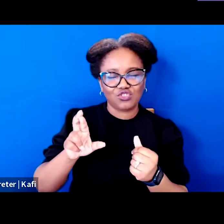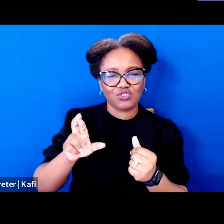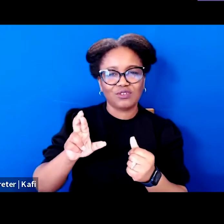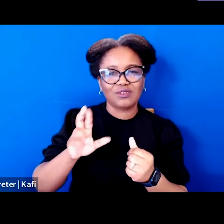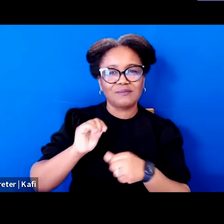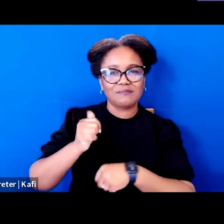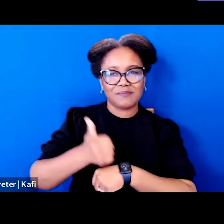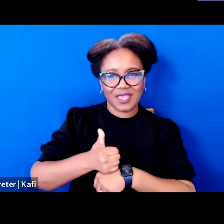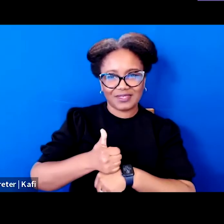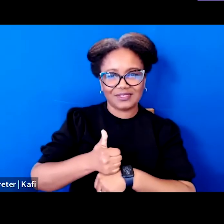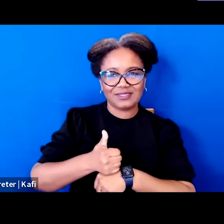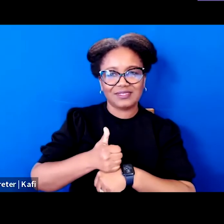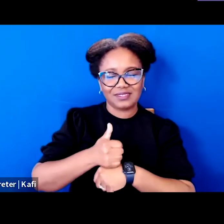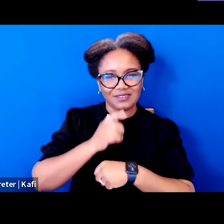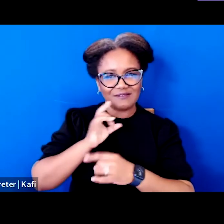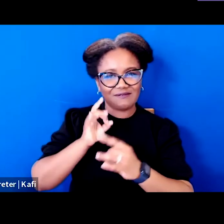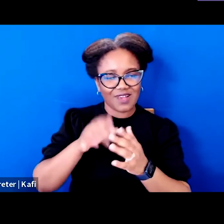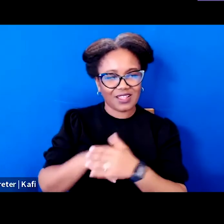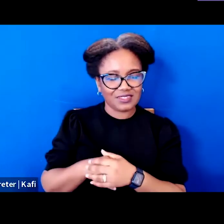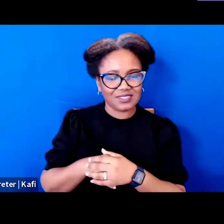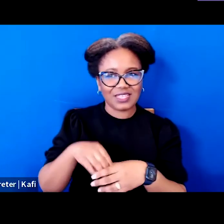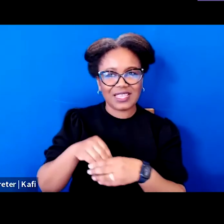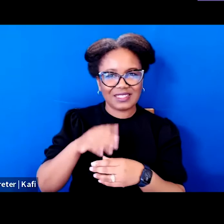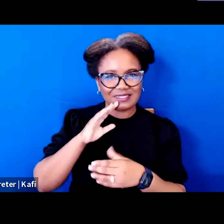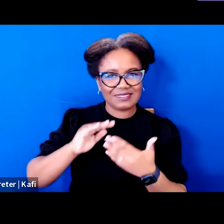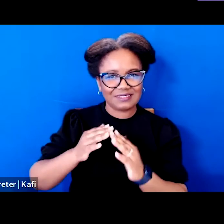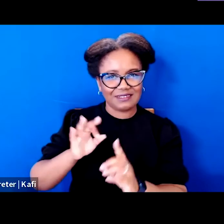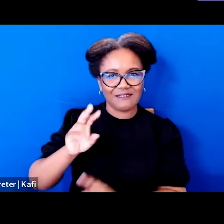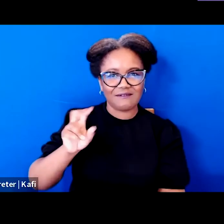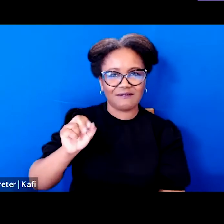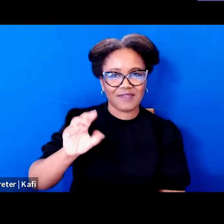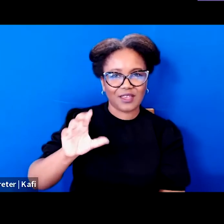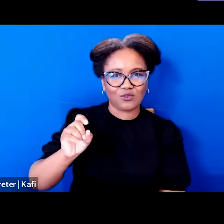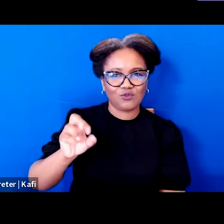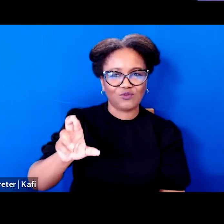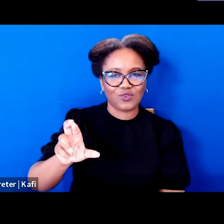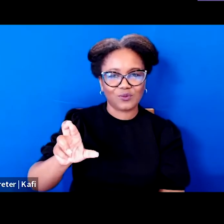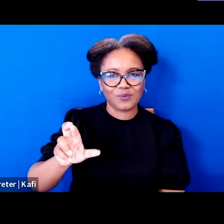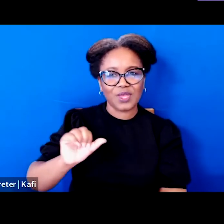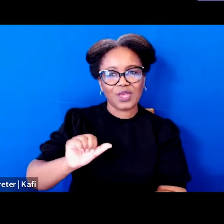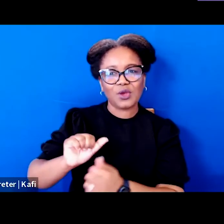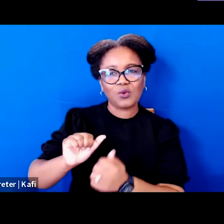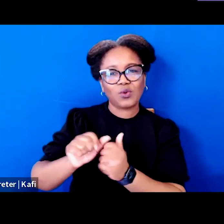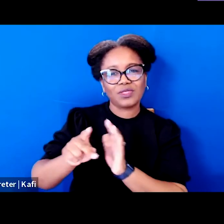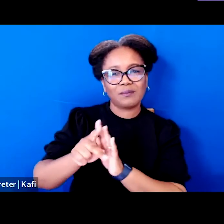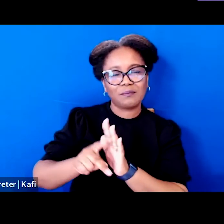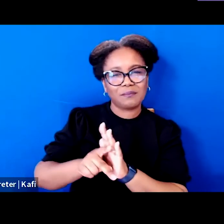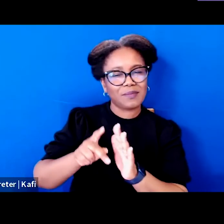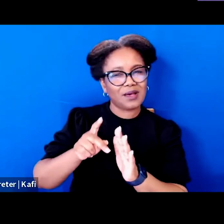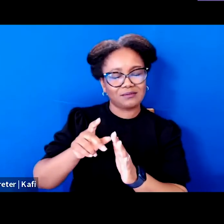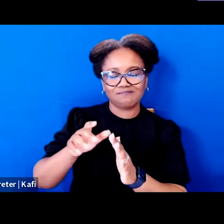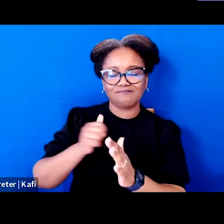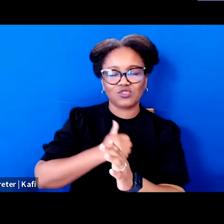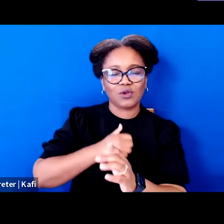my to the point which my braider will no longer claim me, I am sure. I am